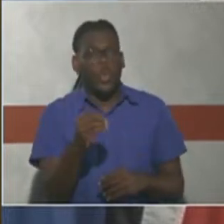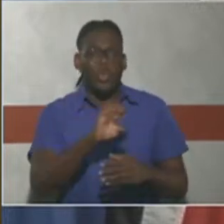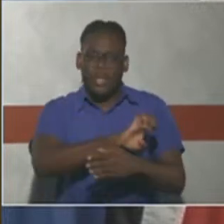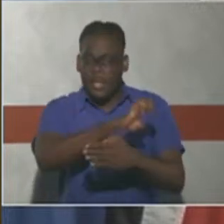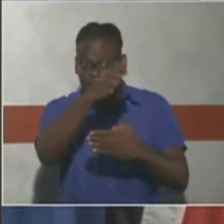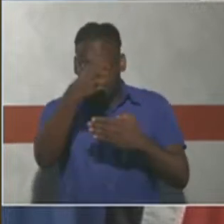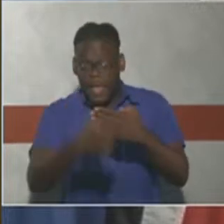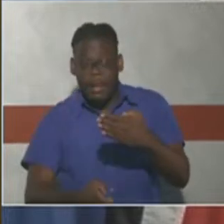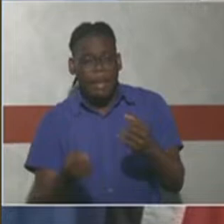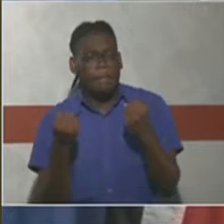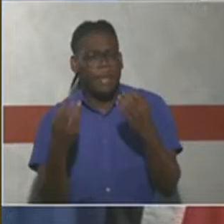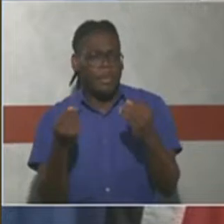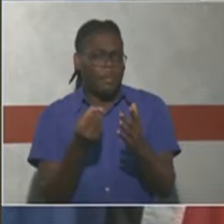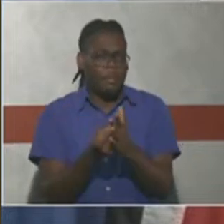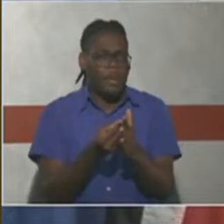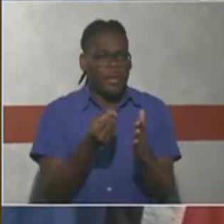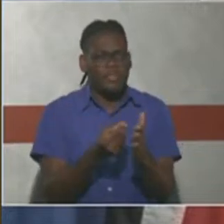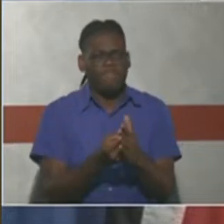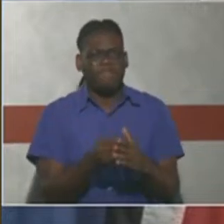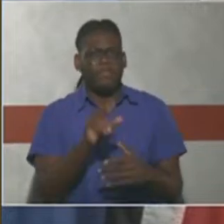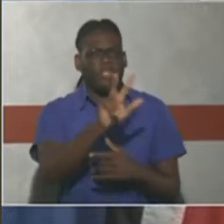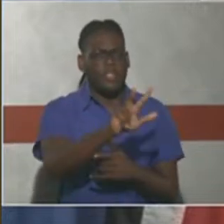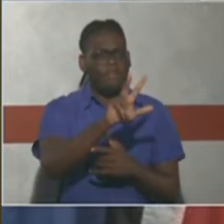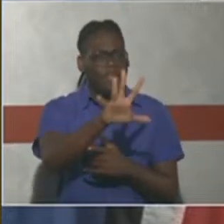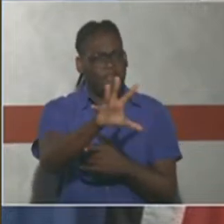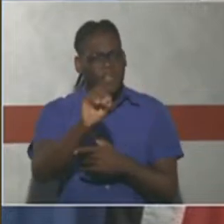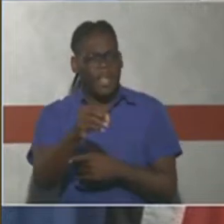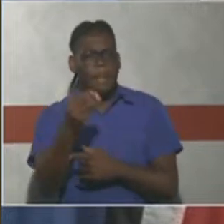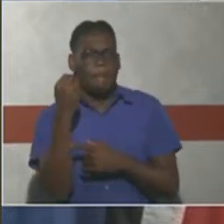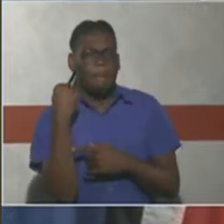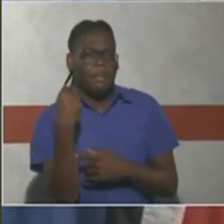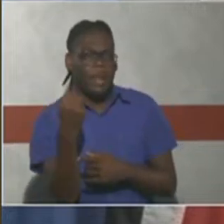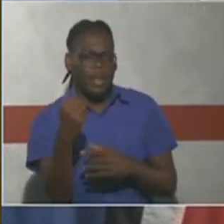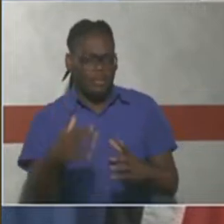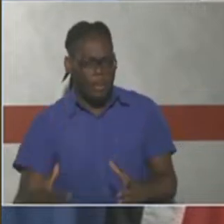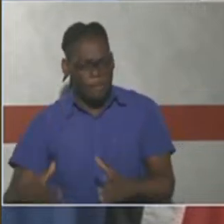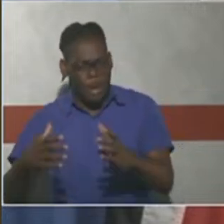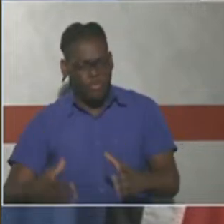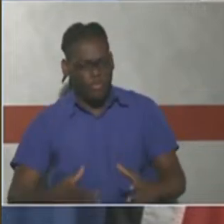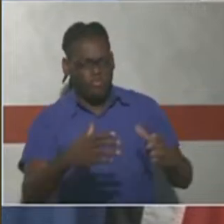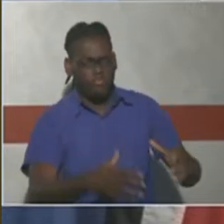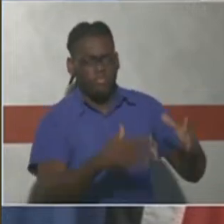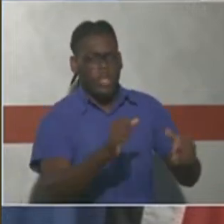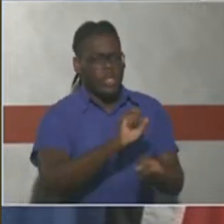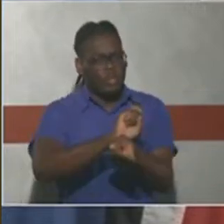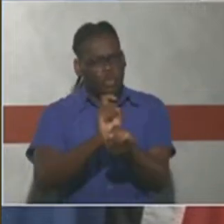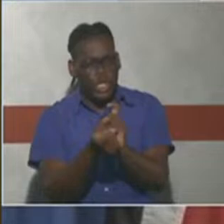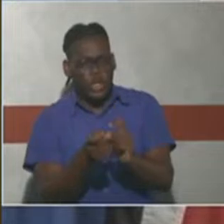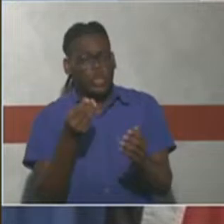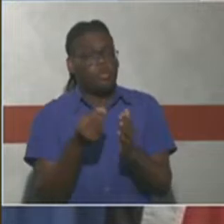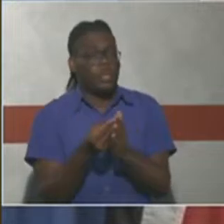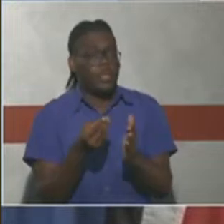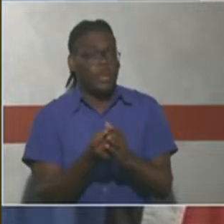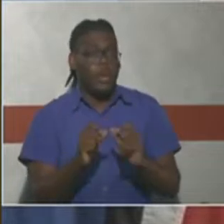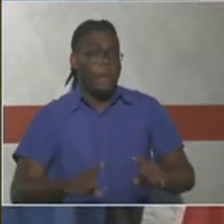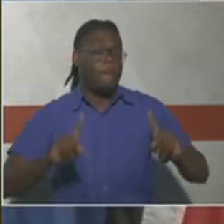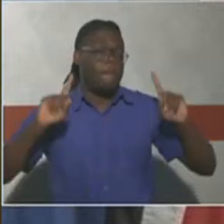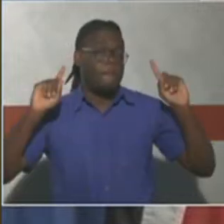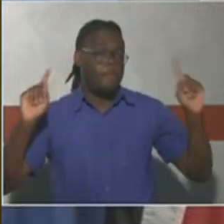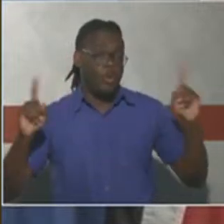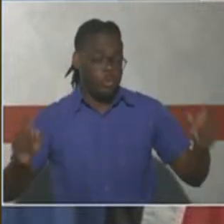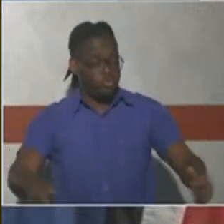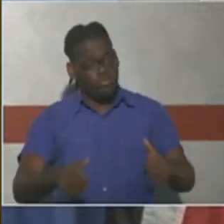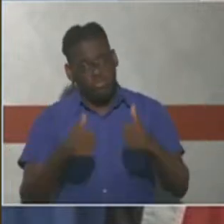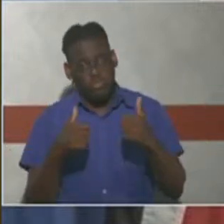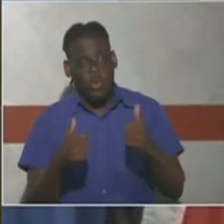approximately $450 million US. And if NGC is handling that, whoever is handling that, there would be a